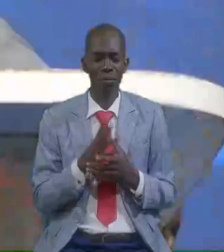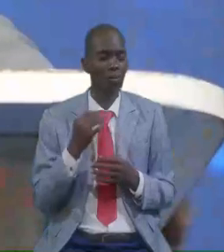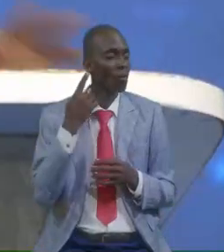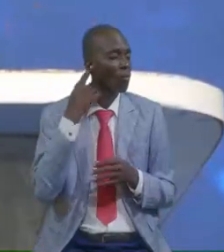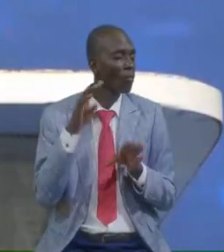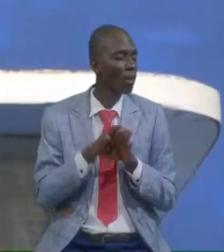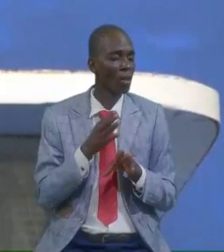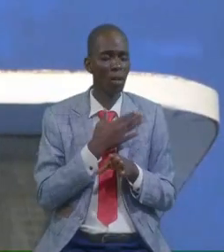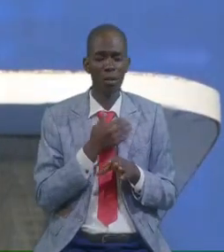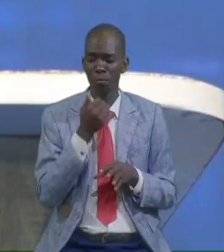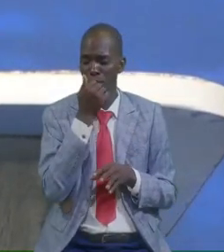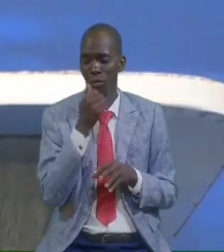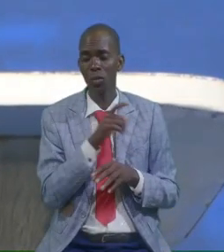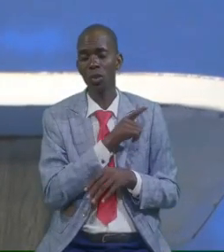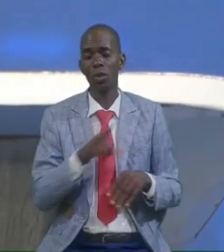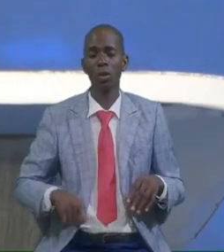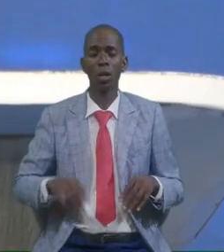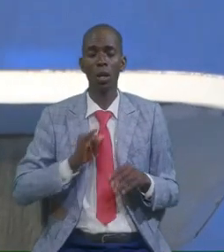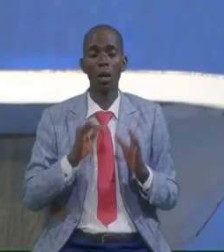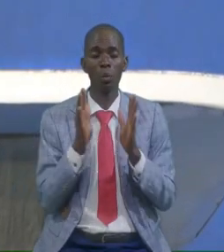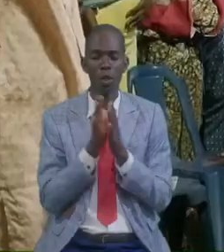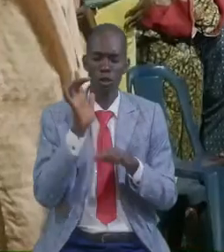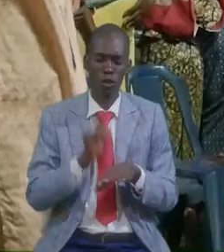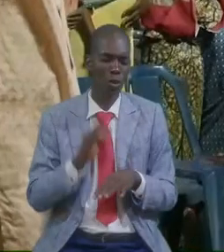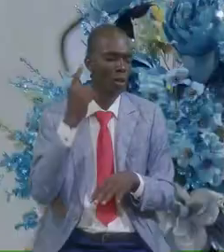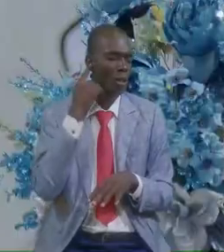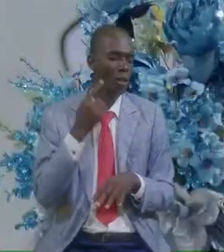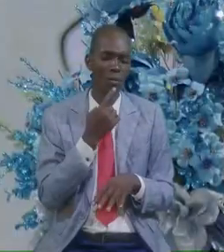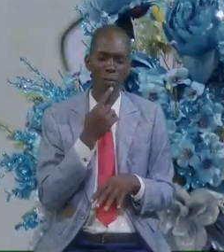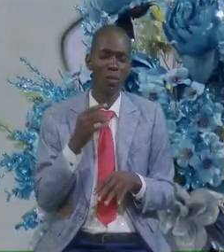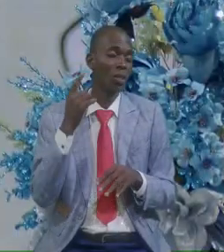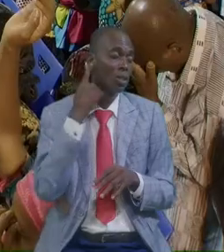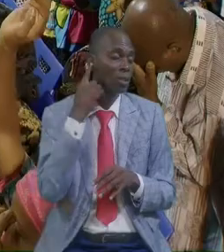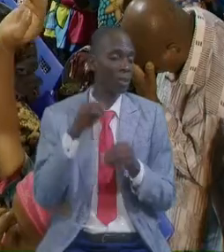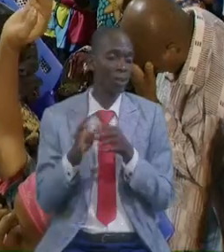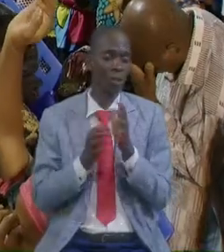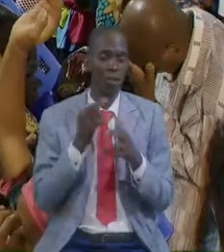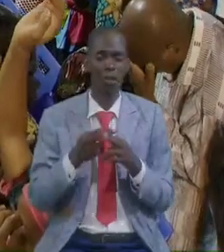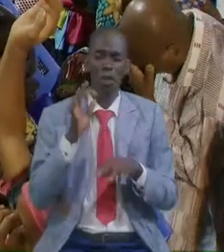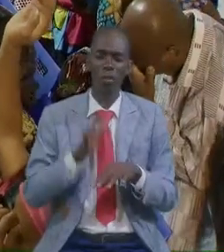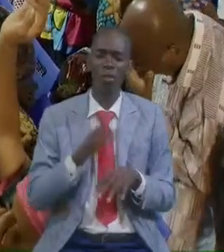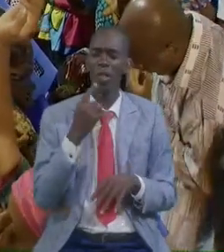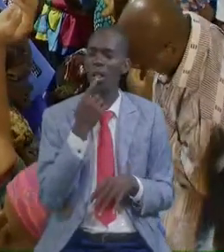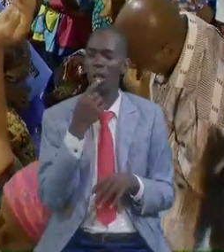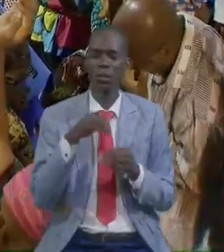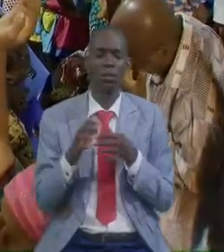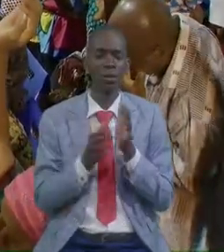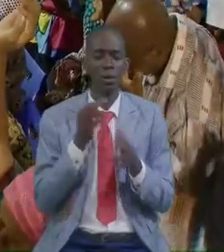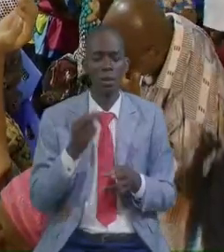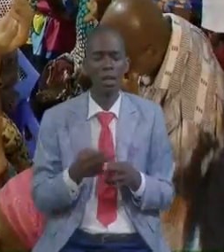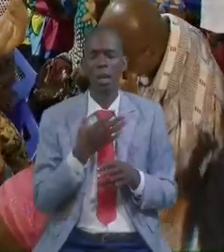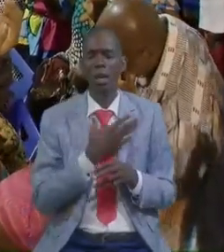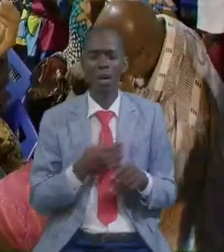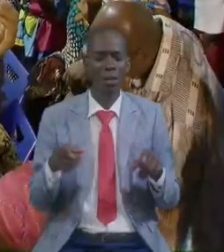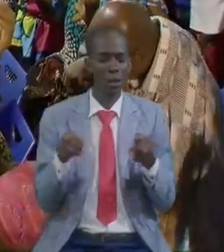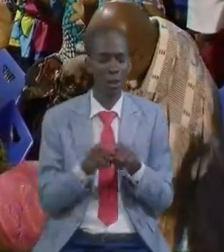dumb, Lord, I pray, touch their ears, touch their tongues, and as they